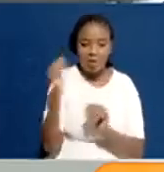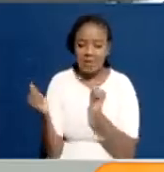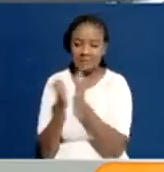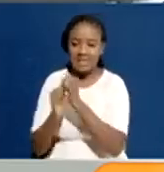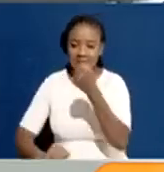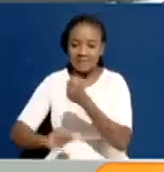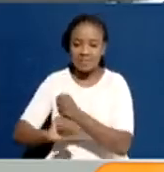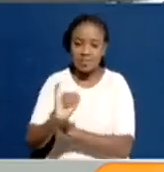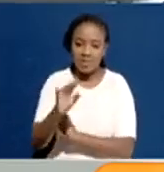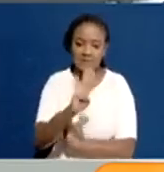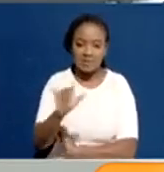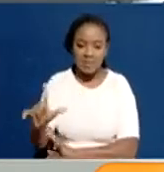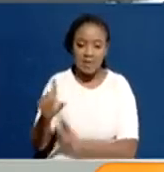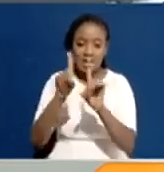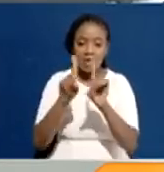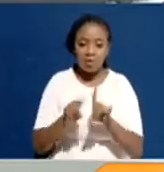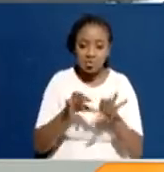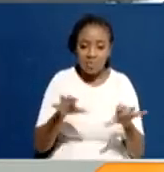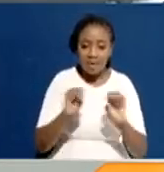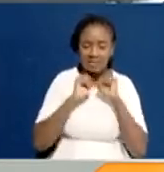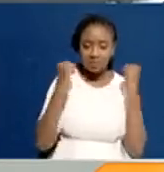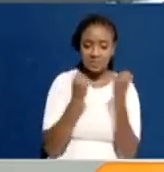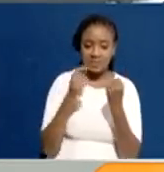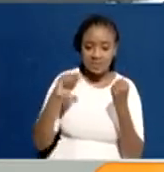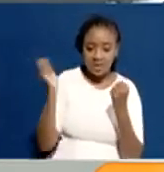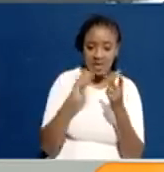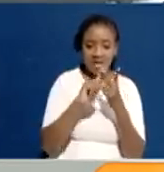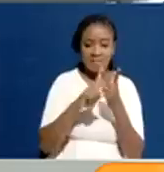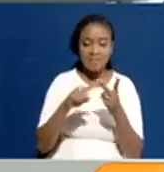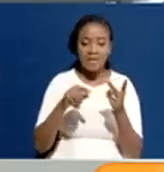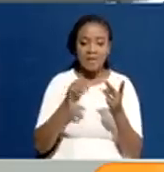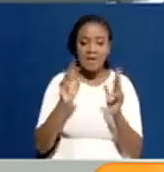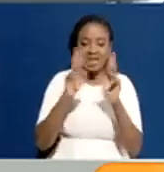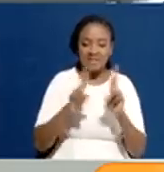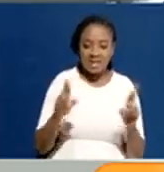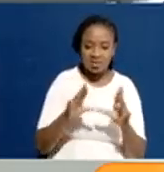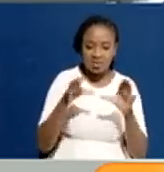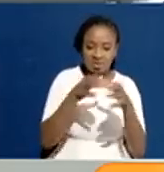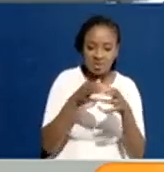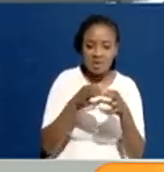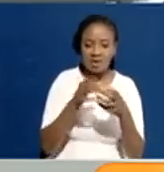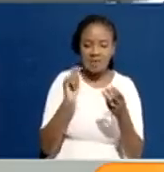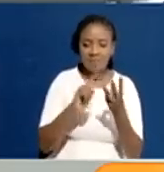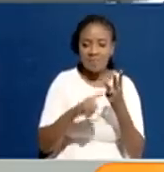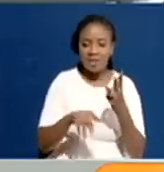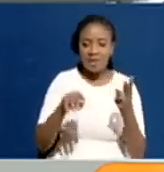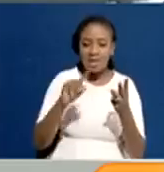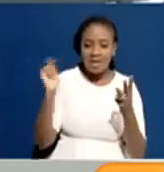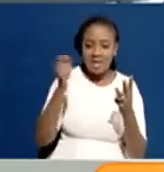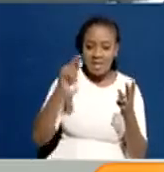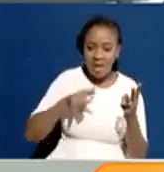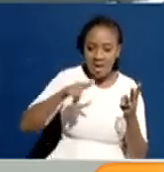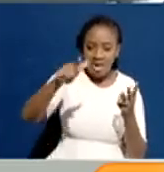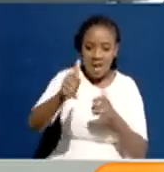Petroleum Outlets Association, Marketing Society of Kenya, International Chamber of Kenya, and the Kenya Airline Pilots